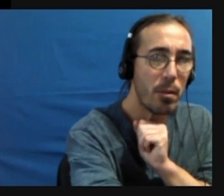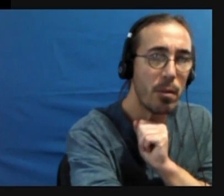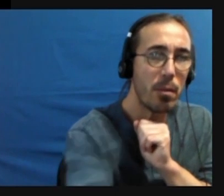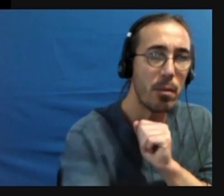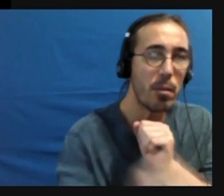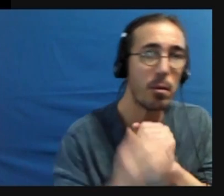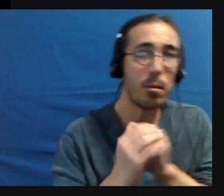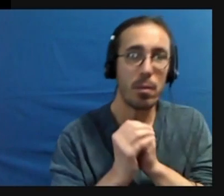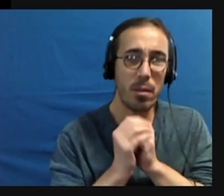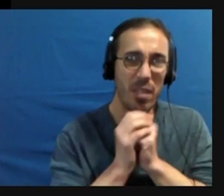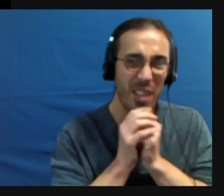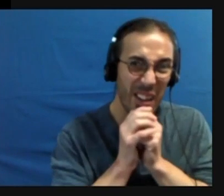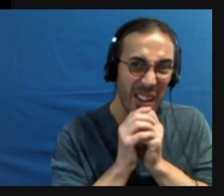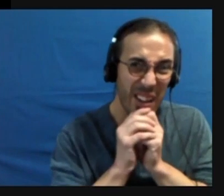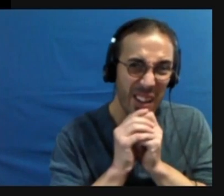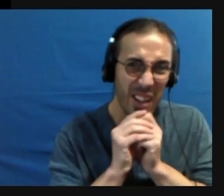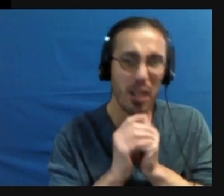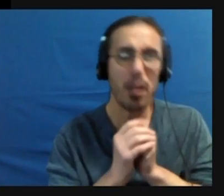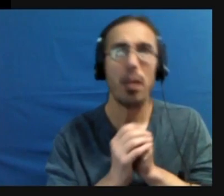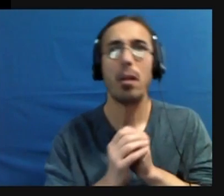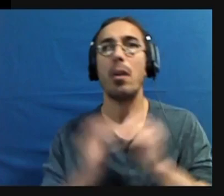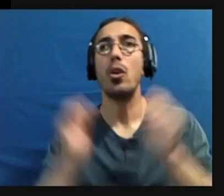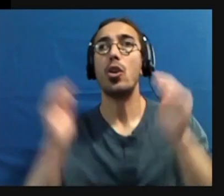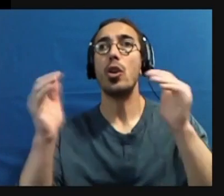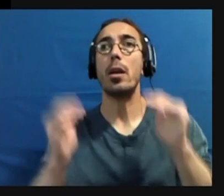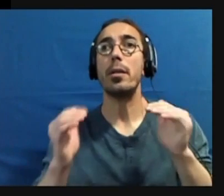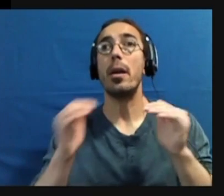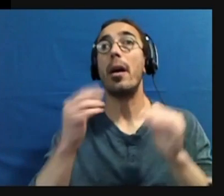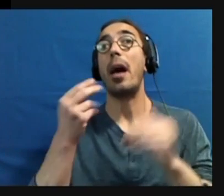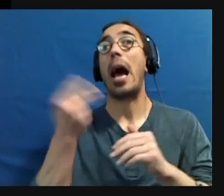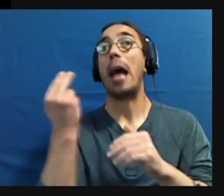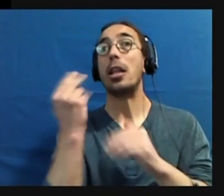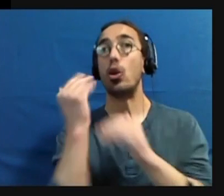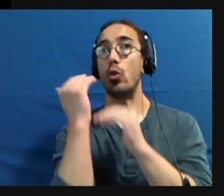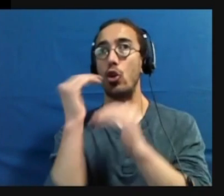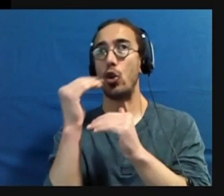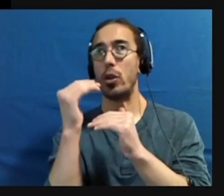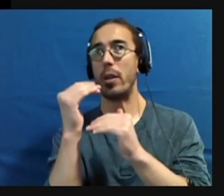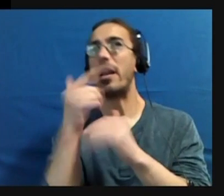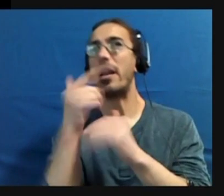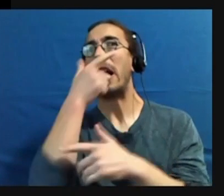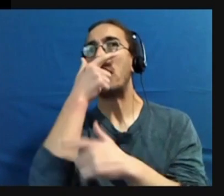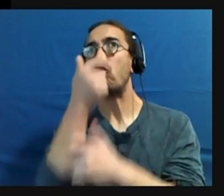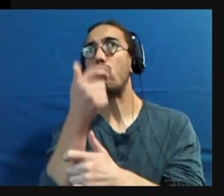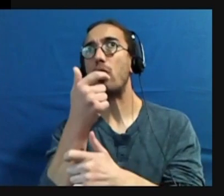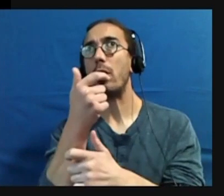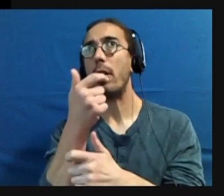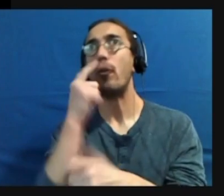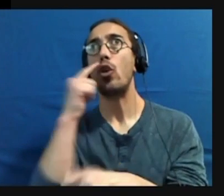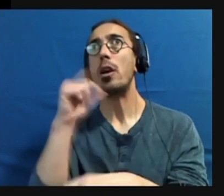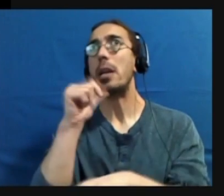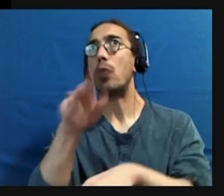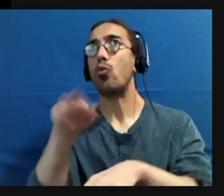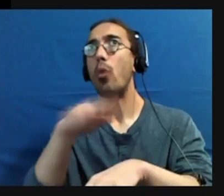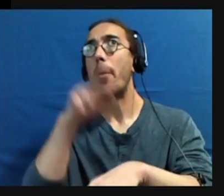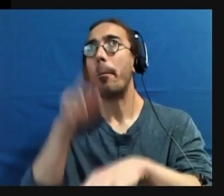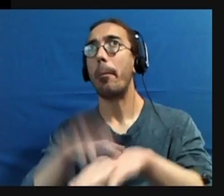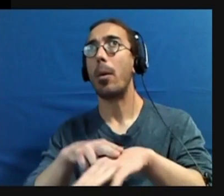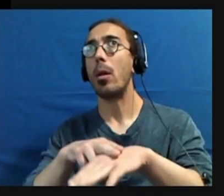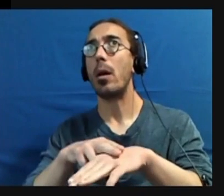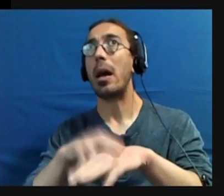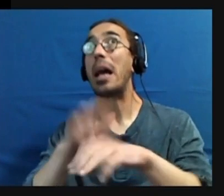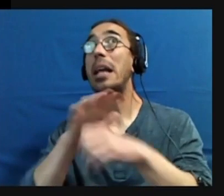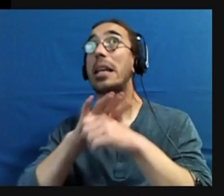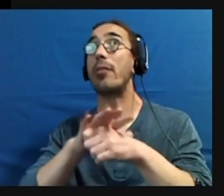So next we have our highly restricted and fixated interests that are abnormal in intensity